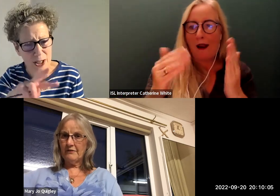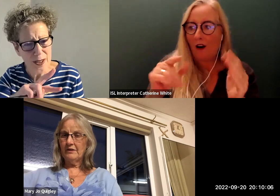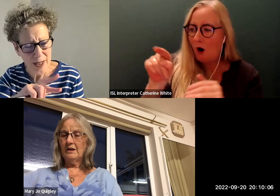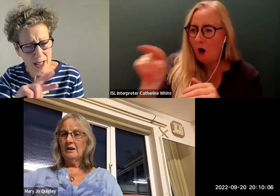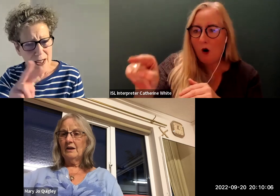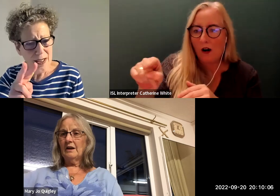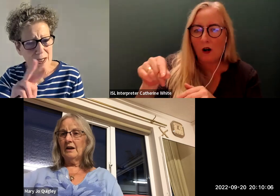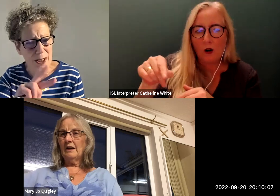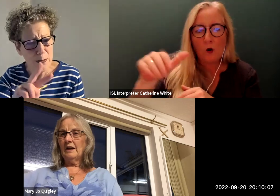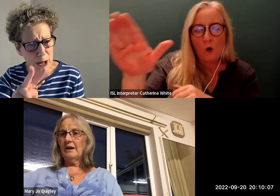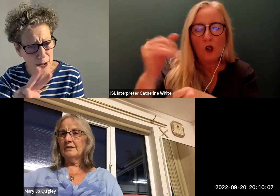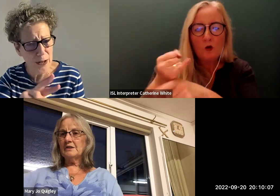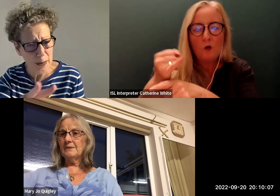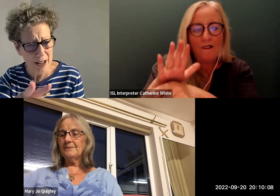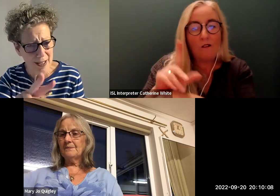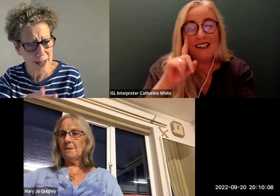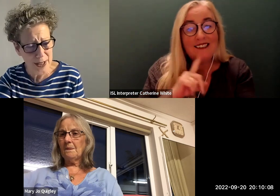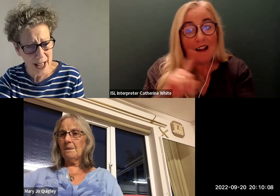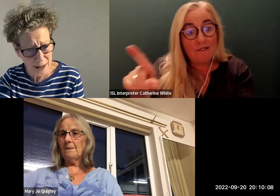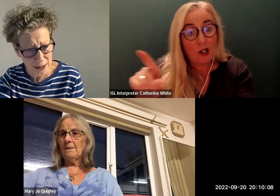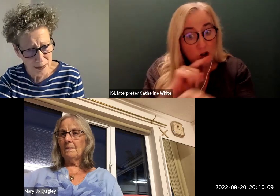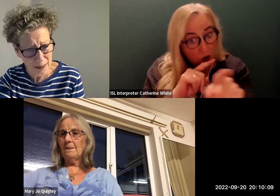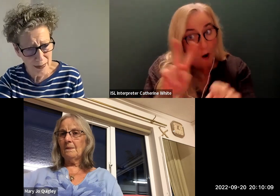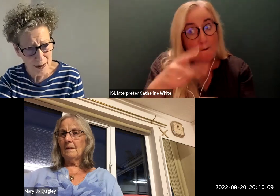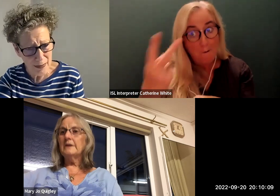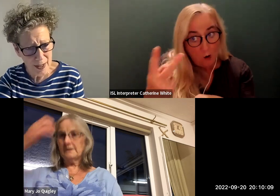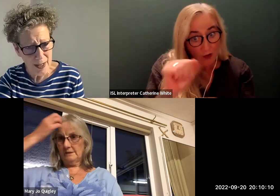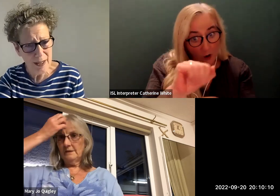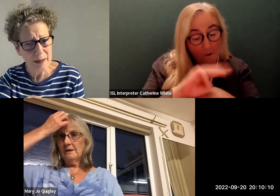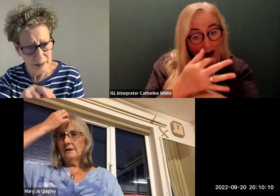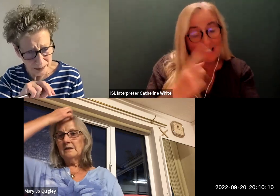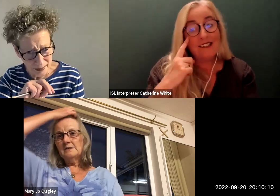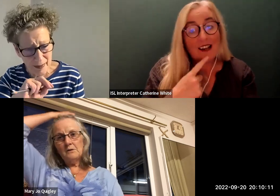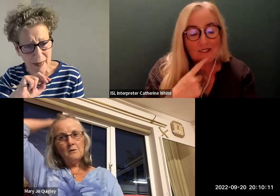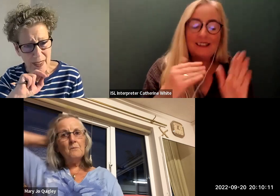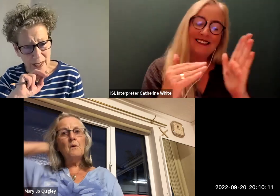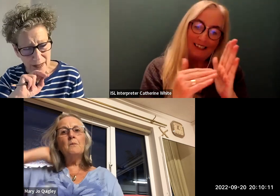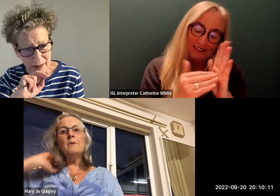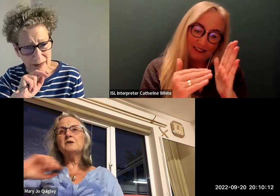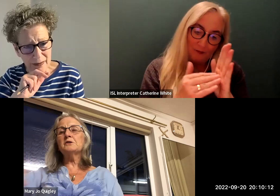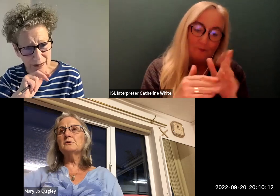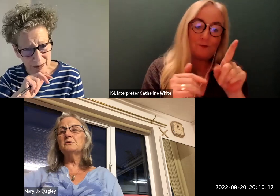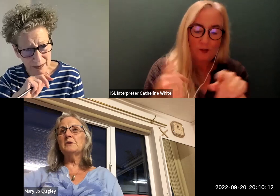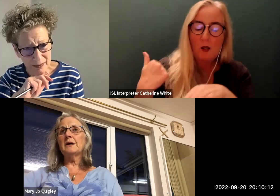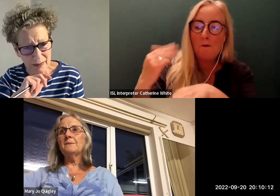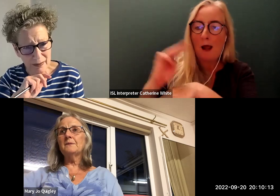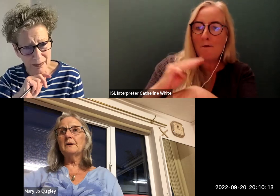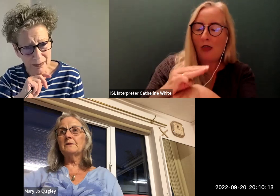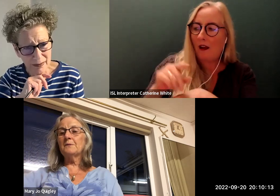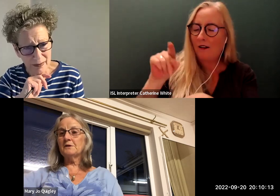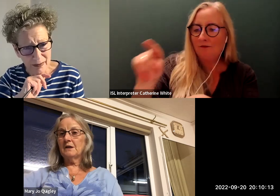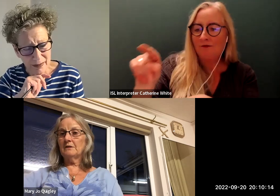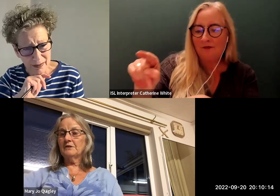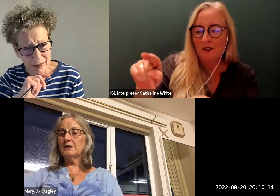the deaf. So both of your parents were deaf? Yes. So Mum went to